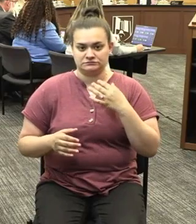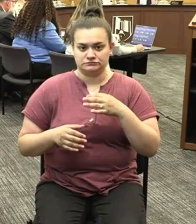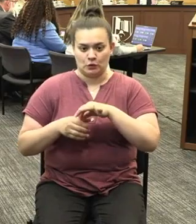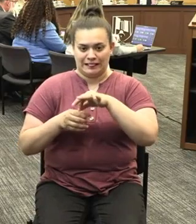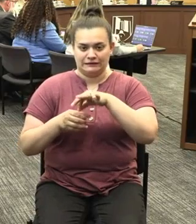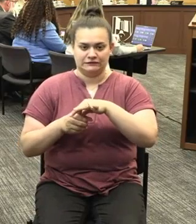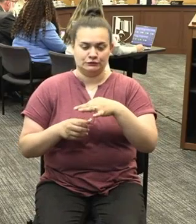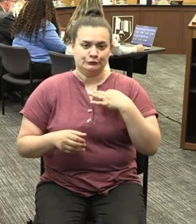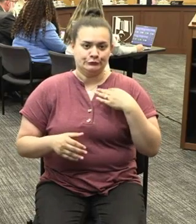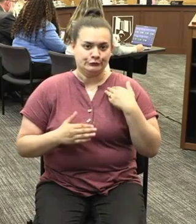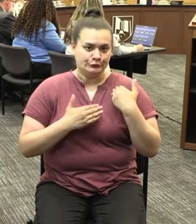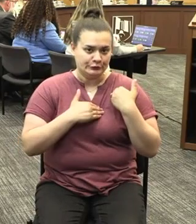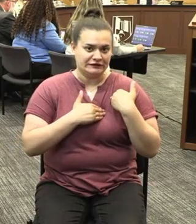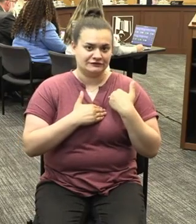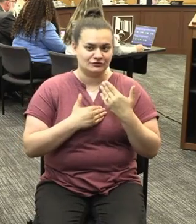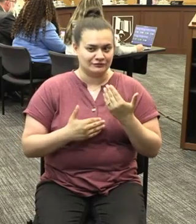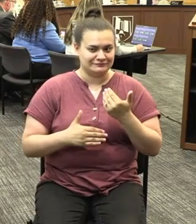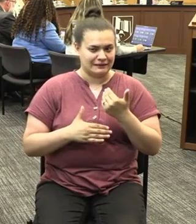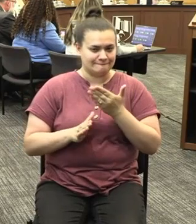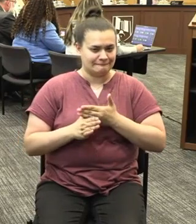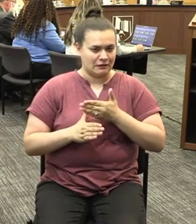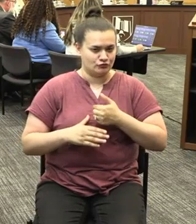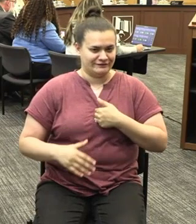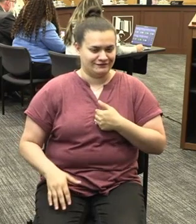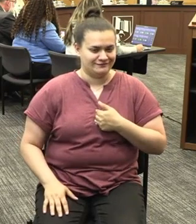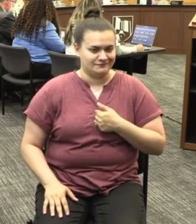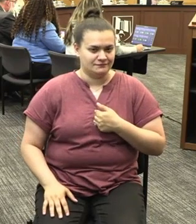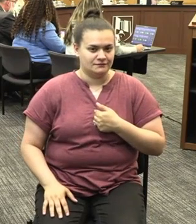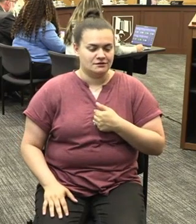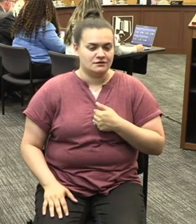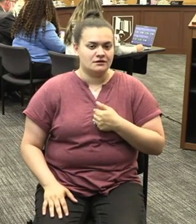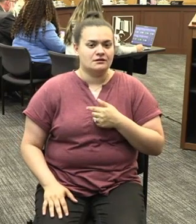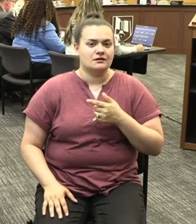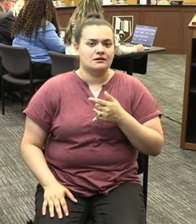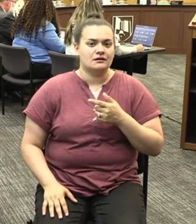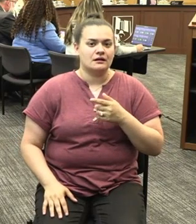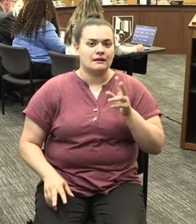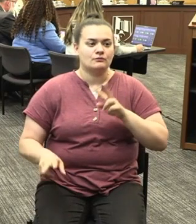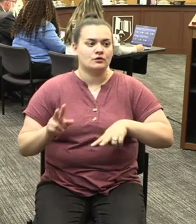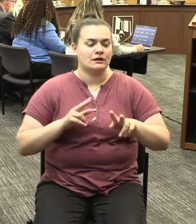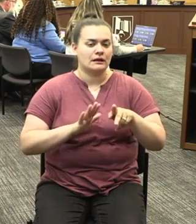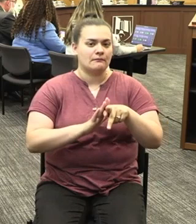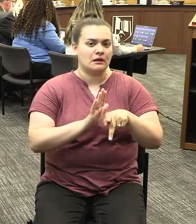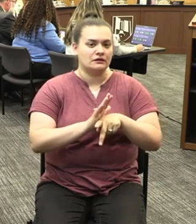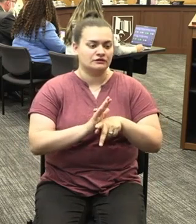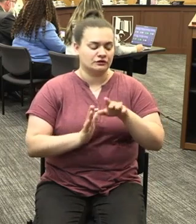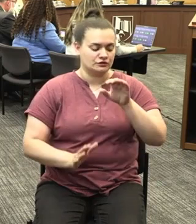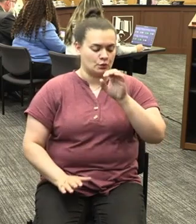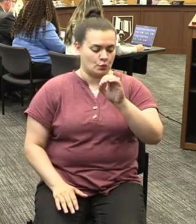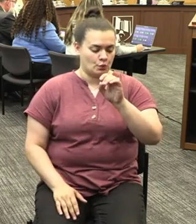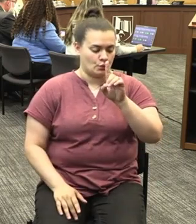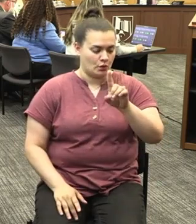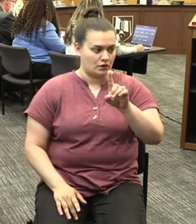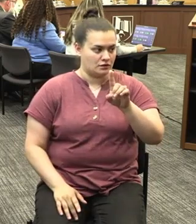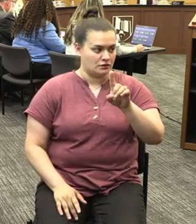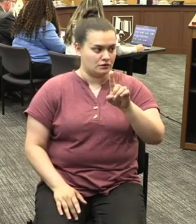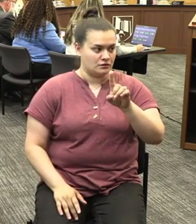does bother me that it's very subjective. And I'm looking at a policy which is